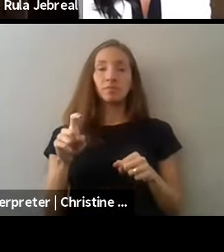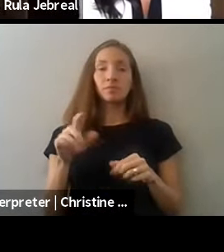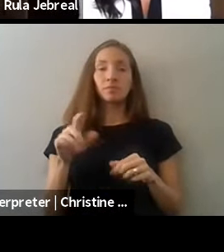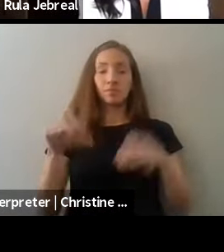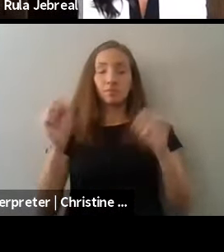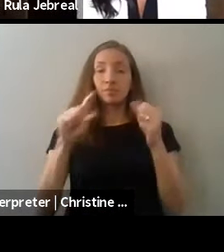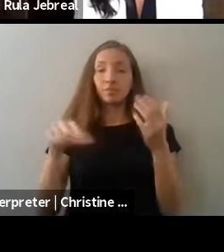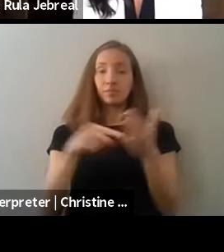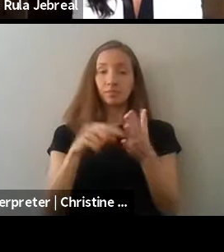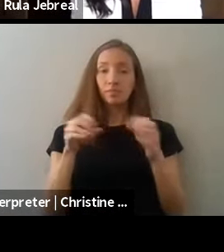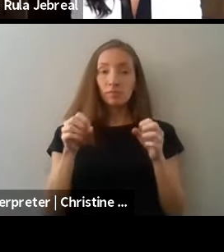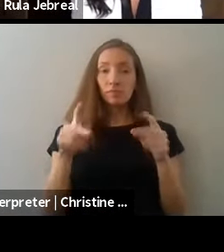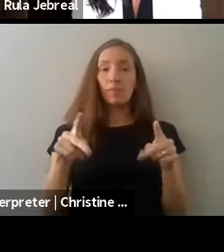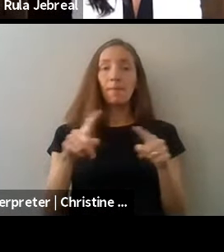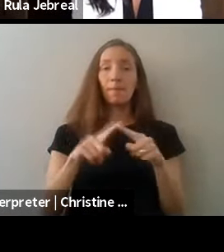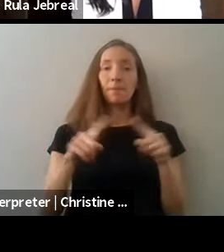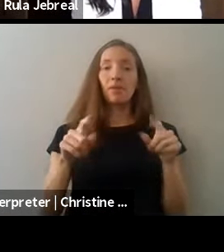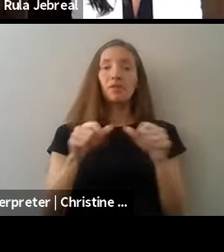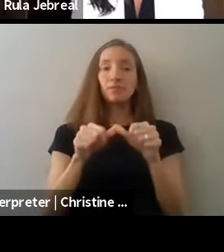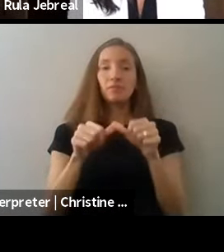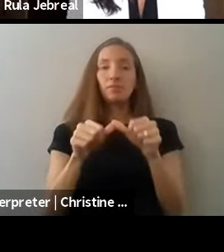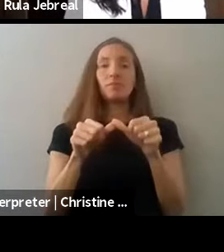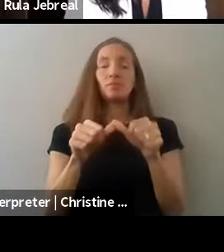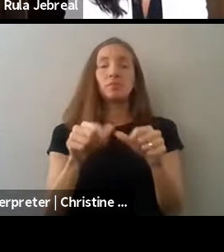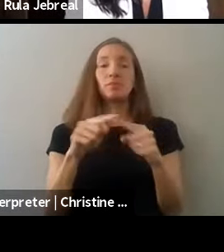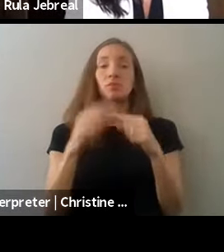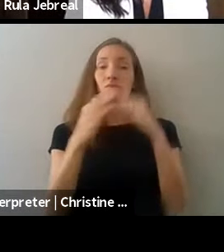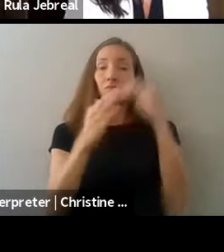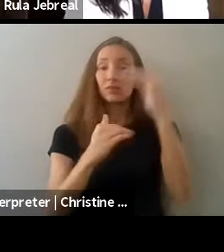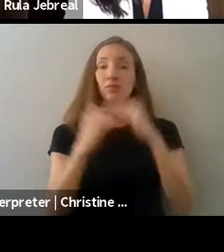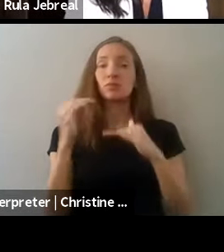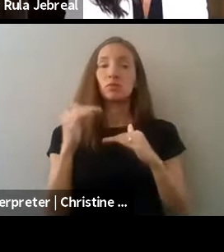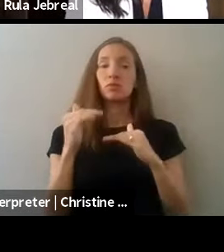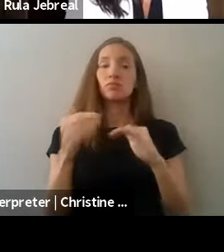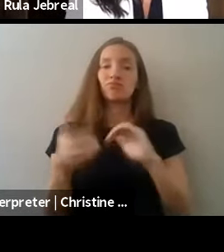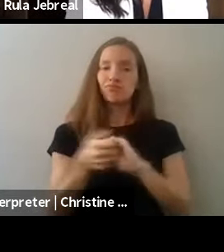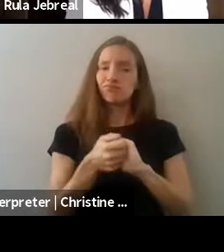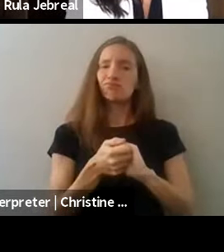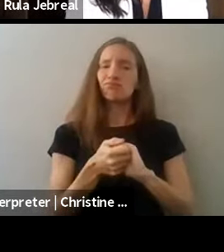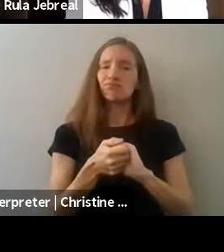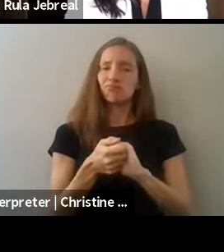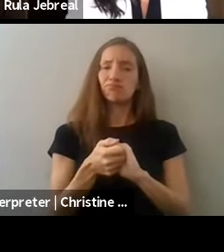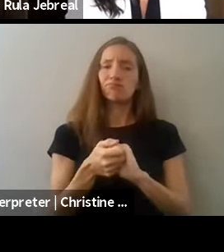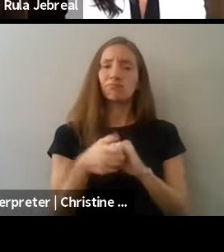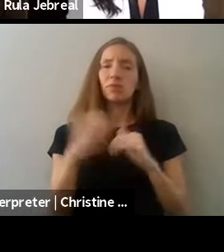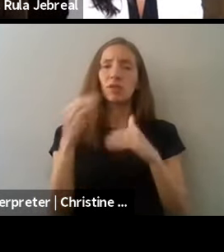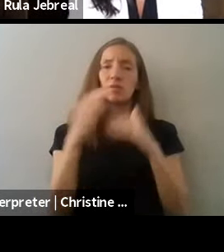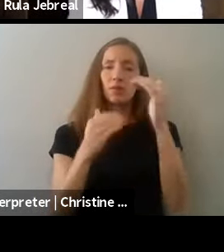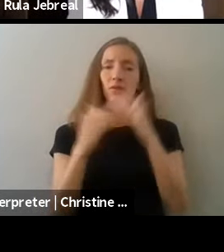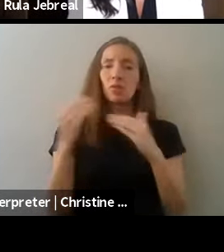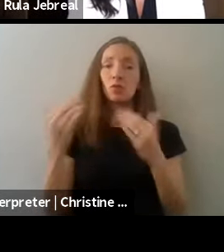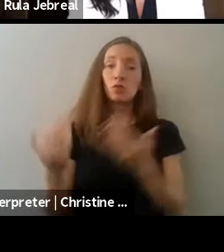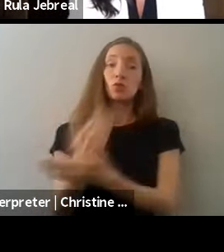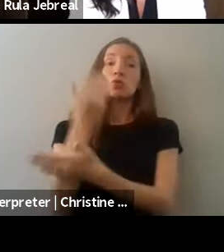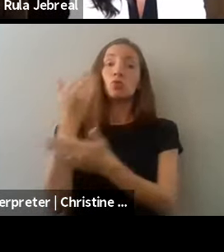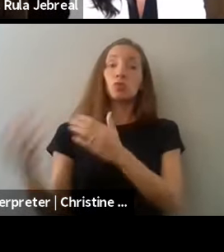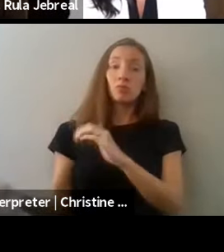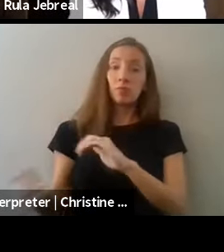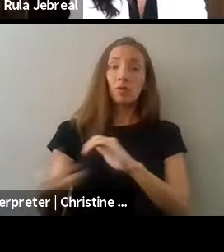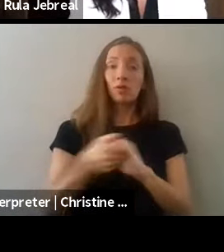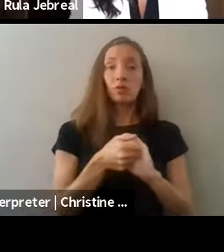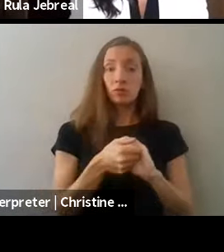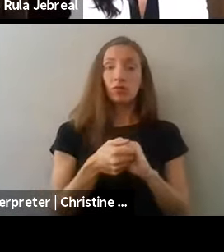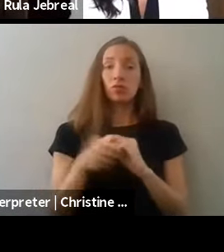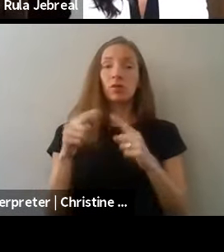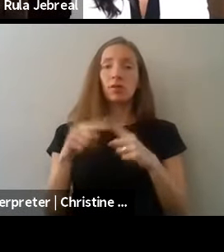and strengthen the existing ones so that we take the opportunity that we have in front of us to move forward, not